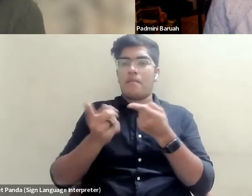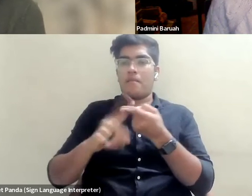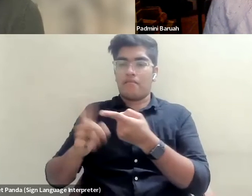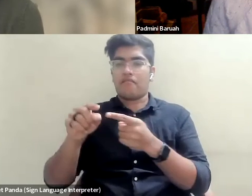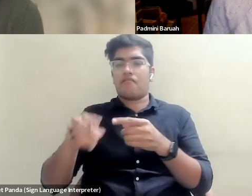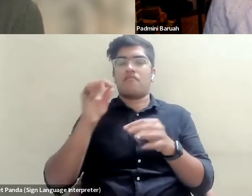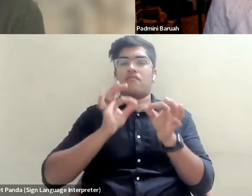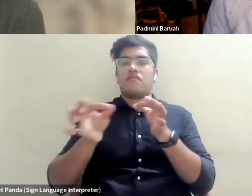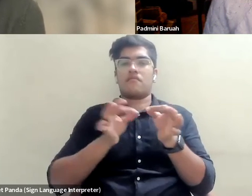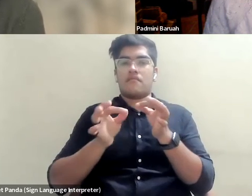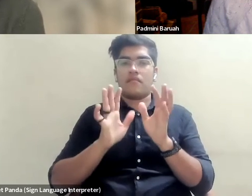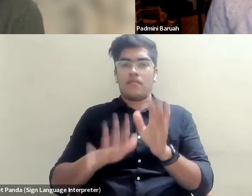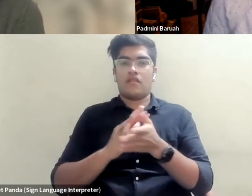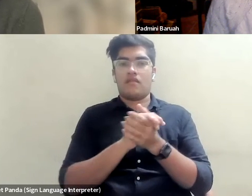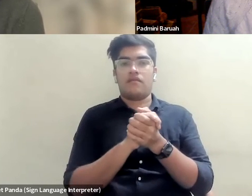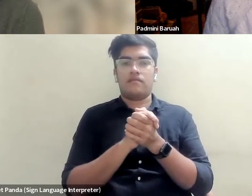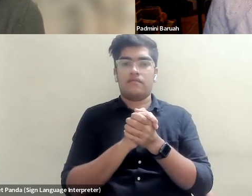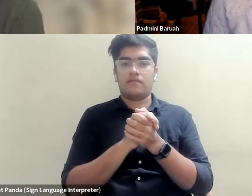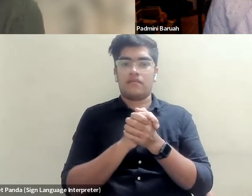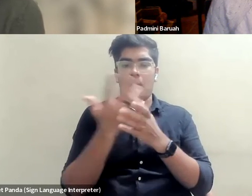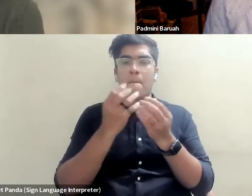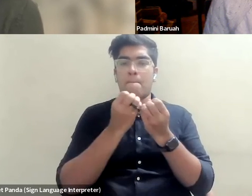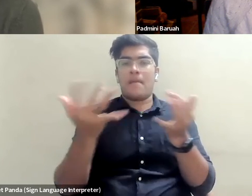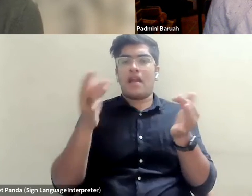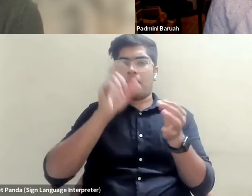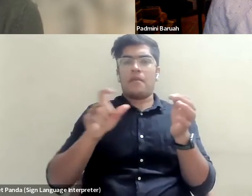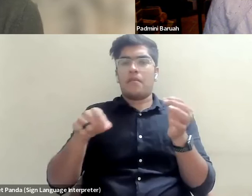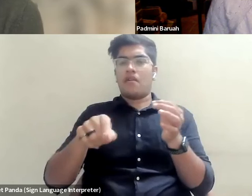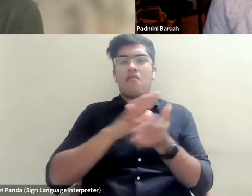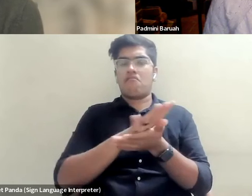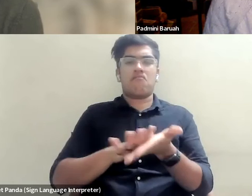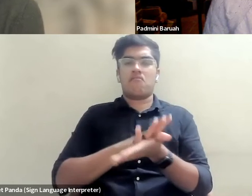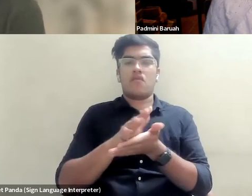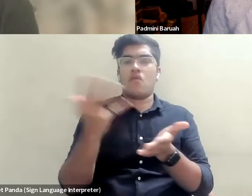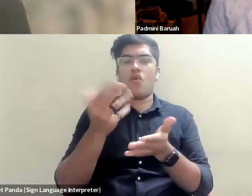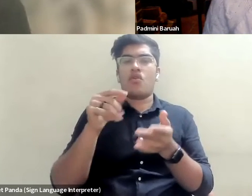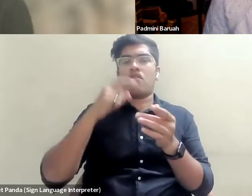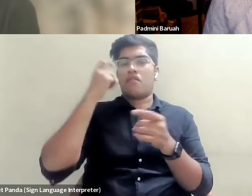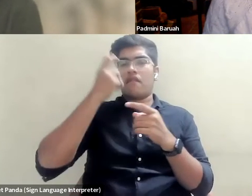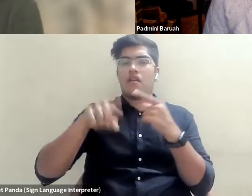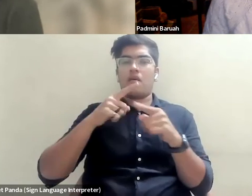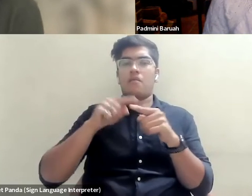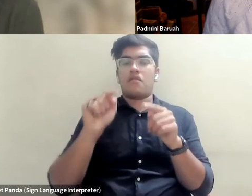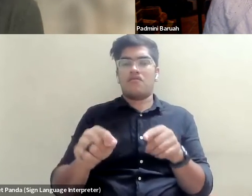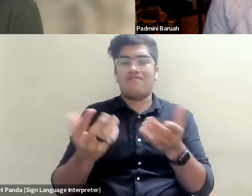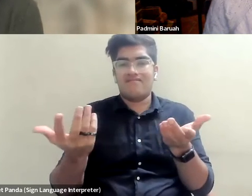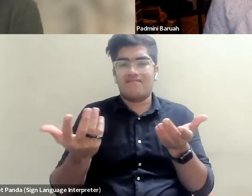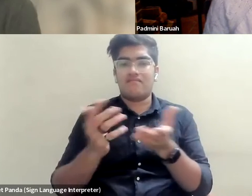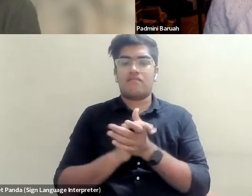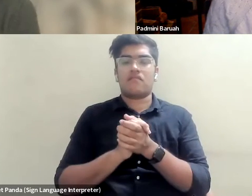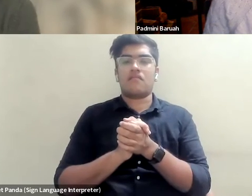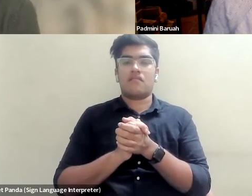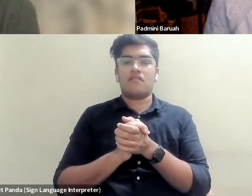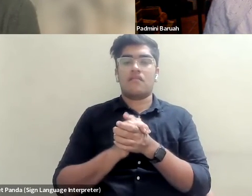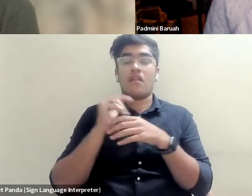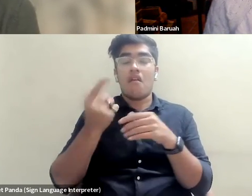country that many people have no context or alternate way of even thinking about it, or even actually trying to find